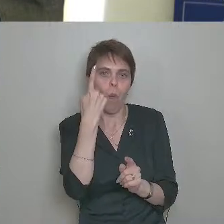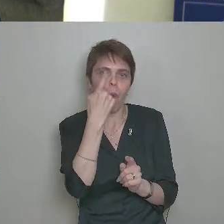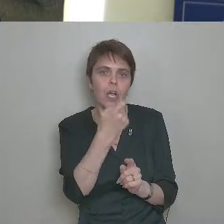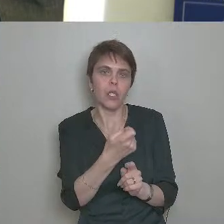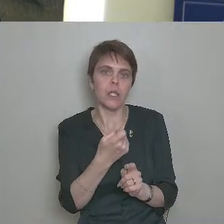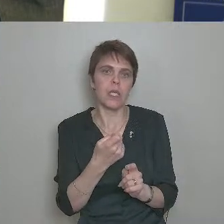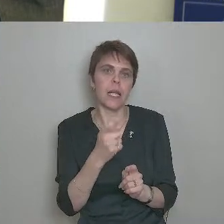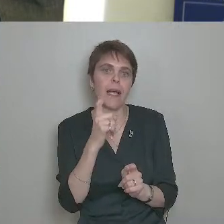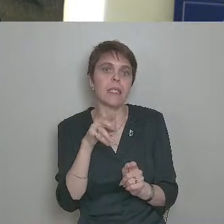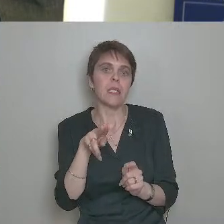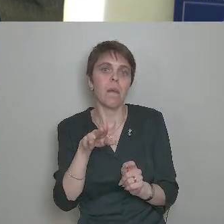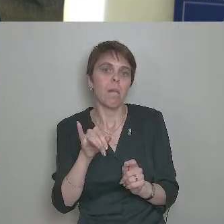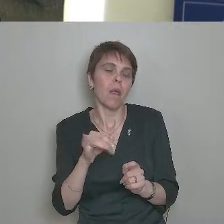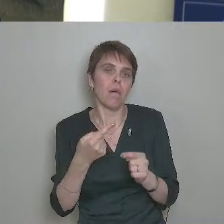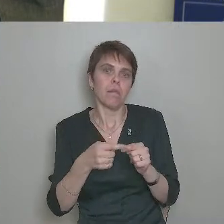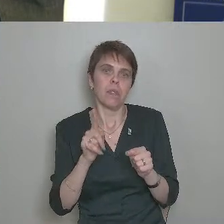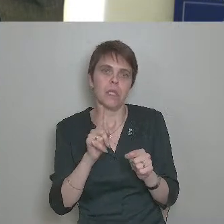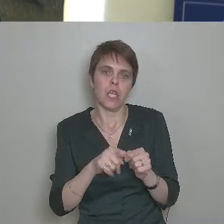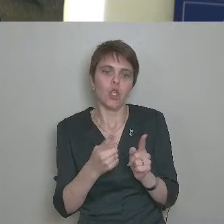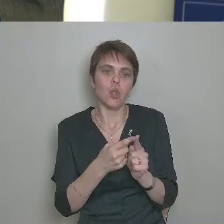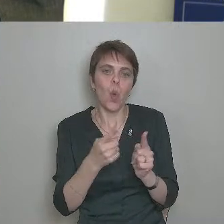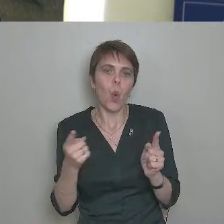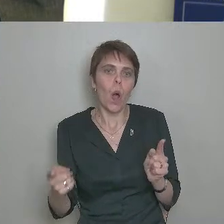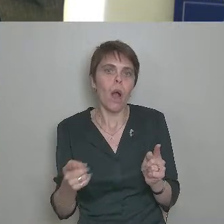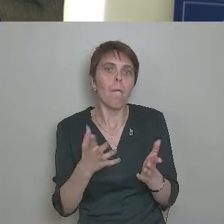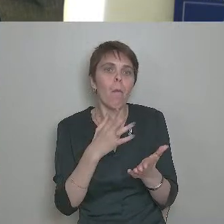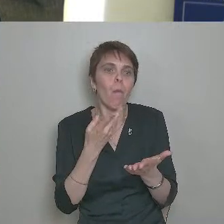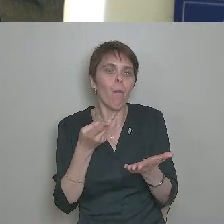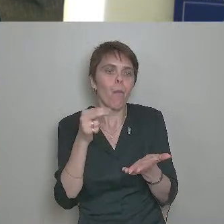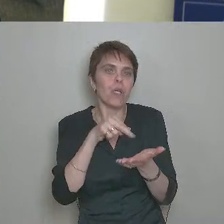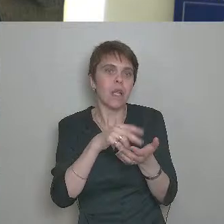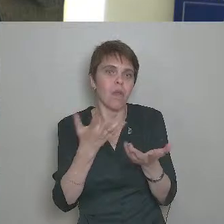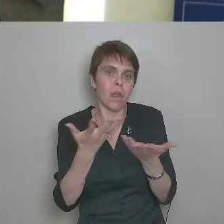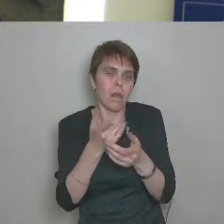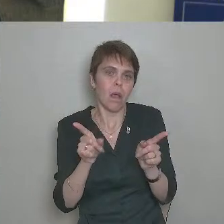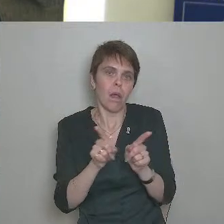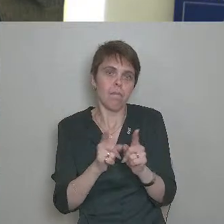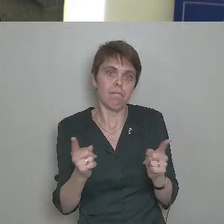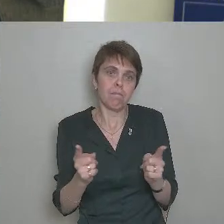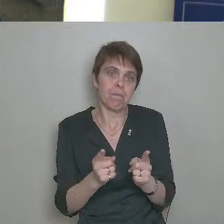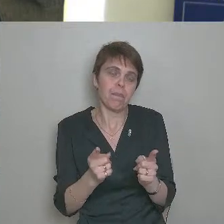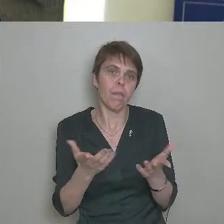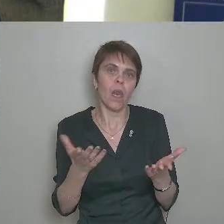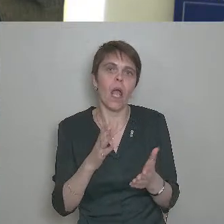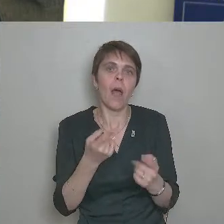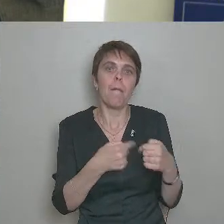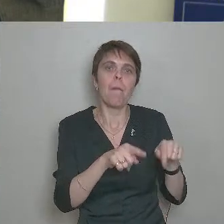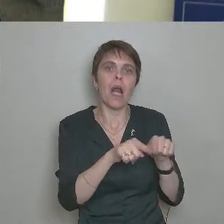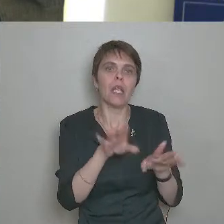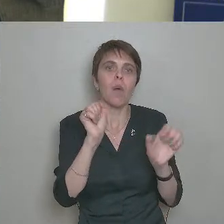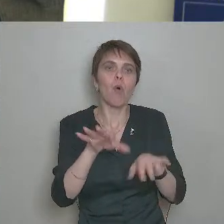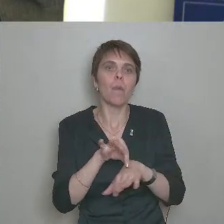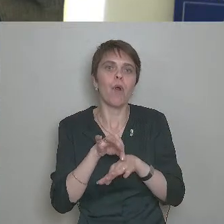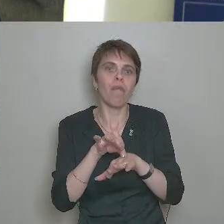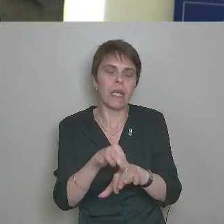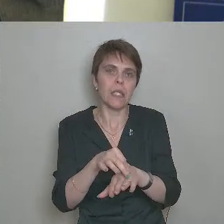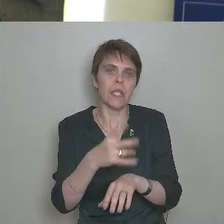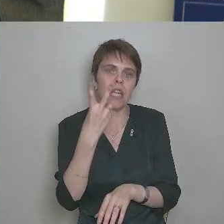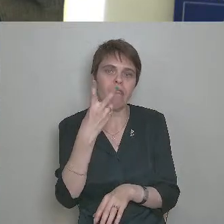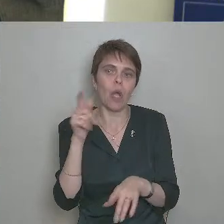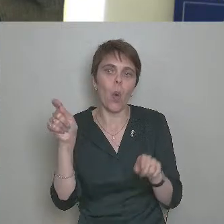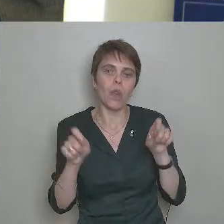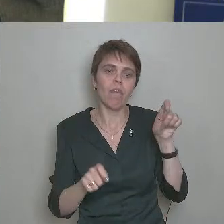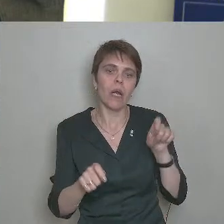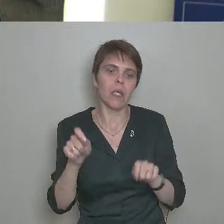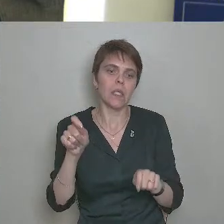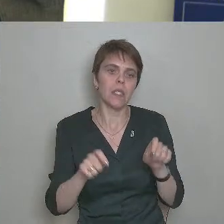So 5 days to notify. So the time frame is so short that the party could have only